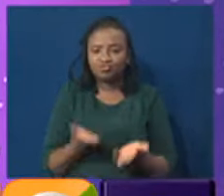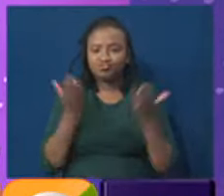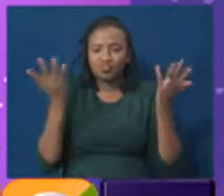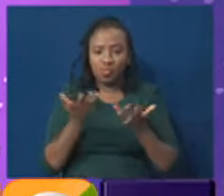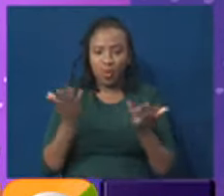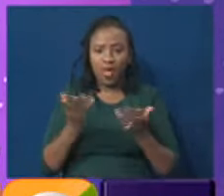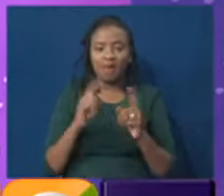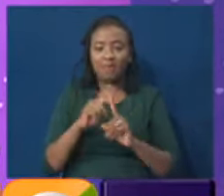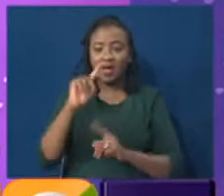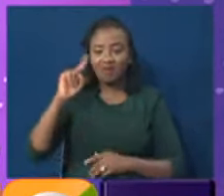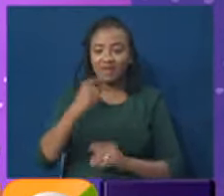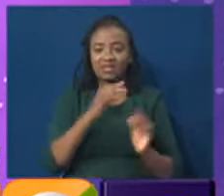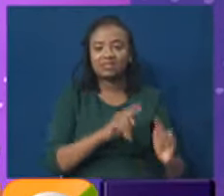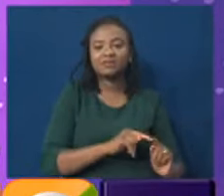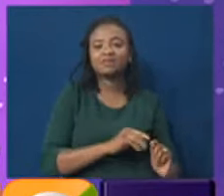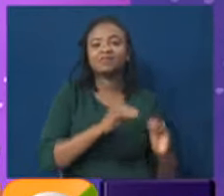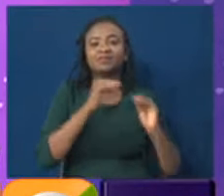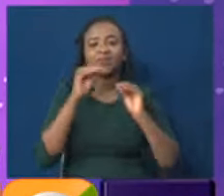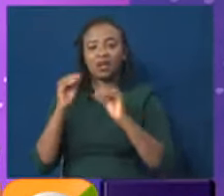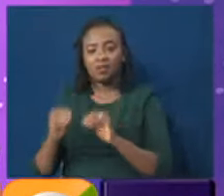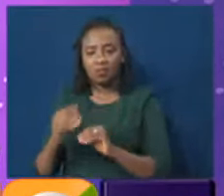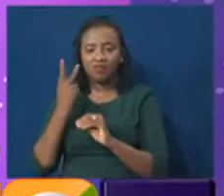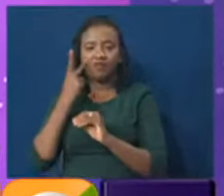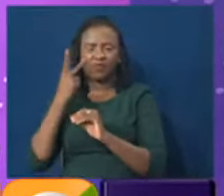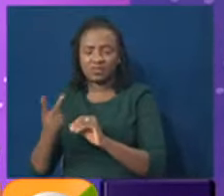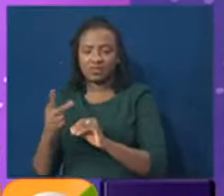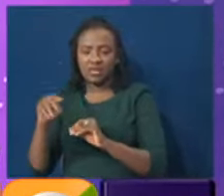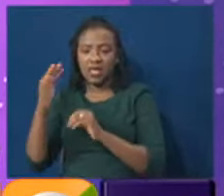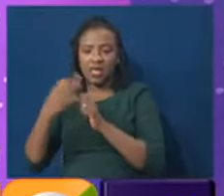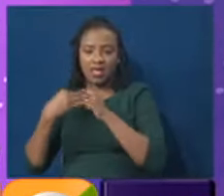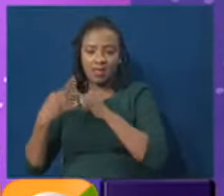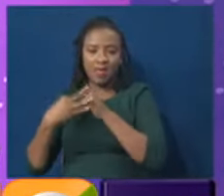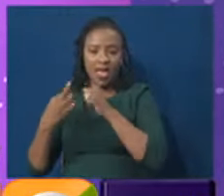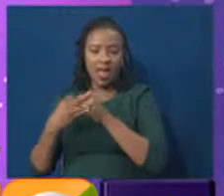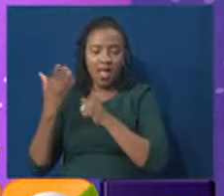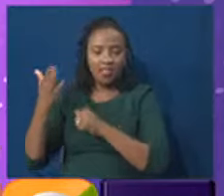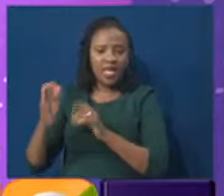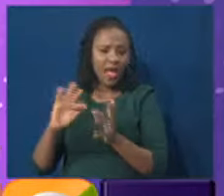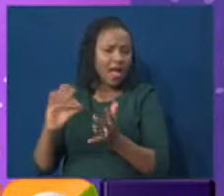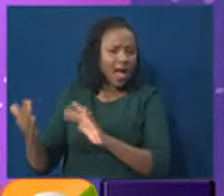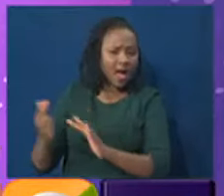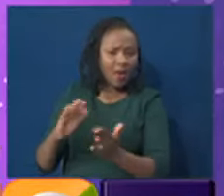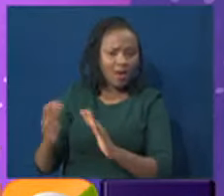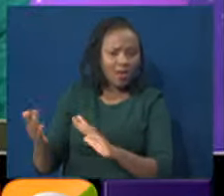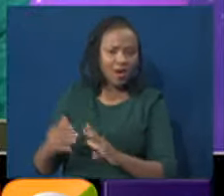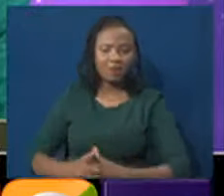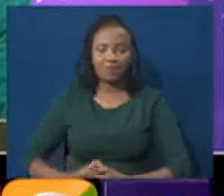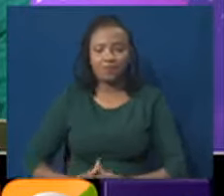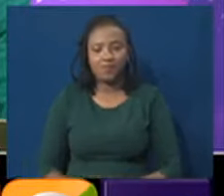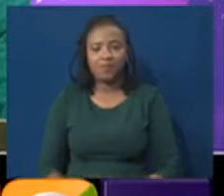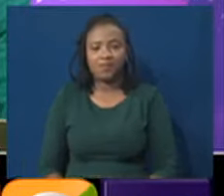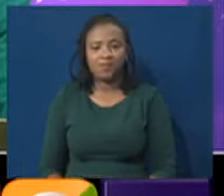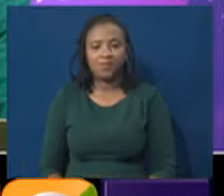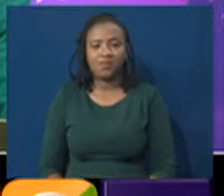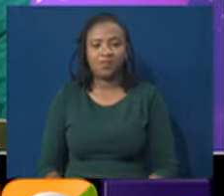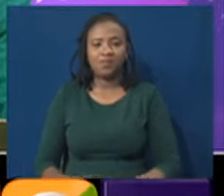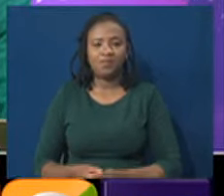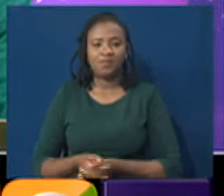come back to you, but let's quickly cross over to Kibra, where Chemitai Goin and Waweru are standing by